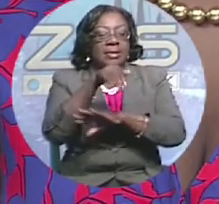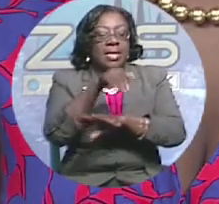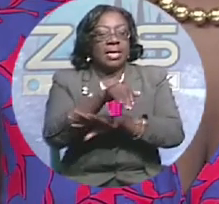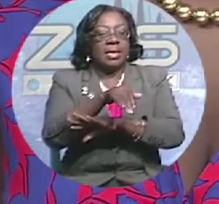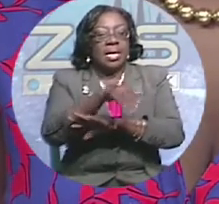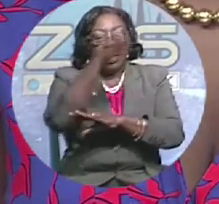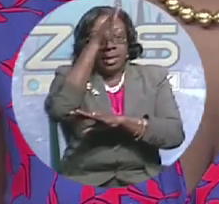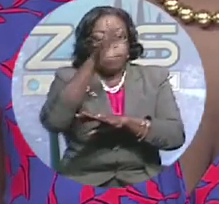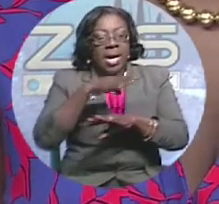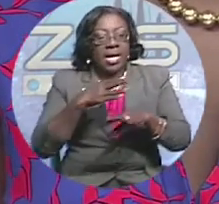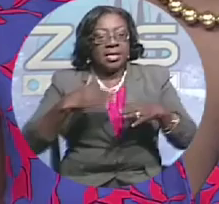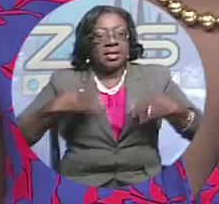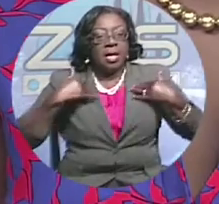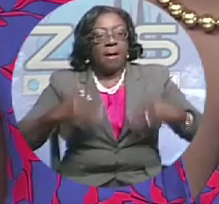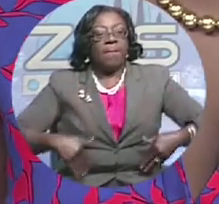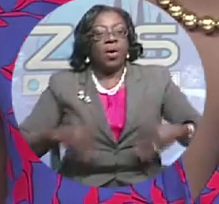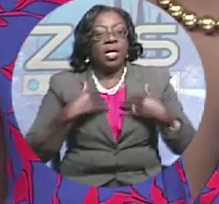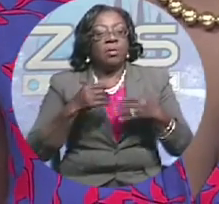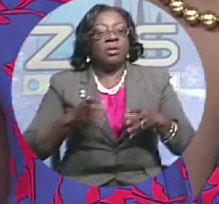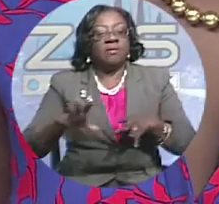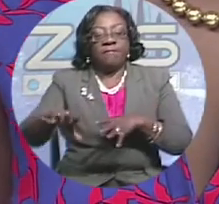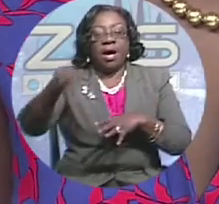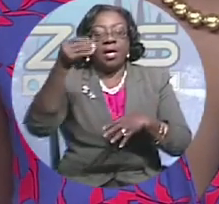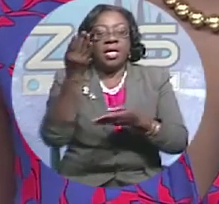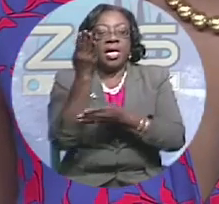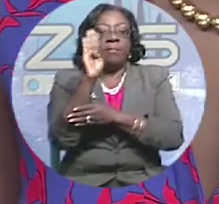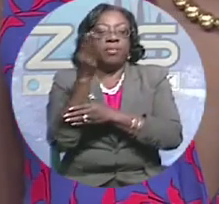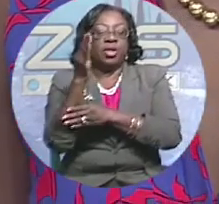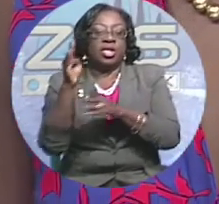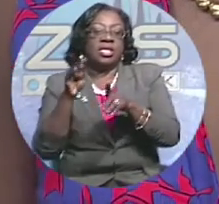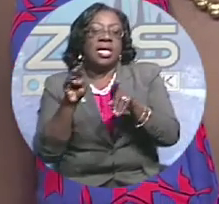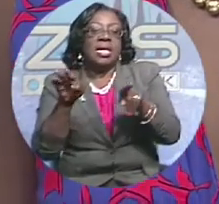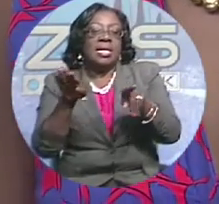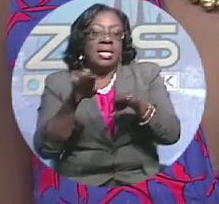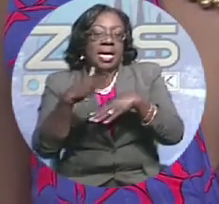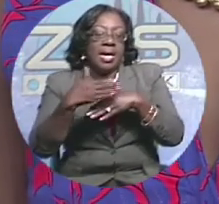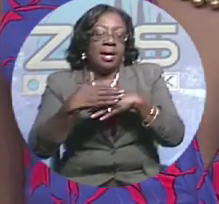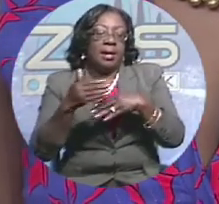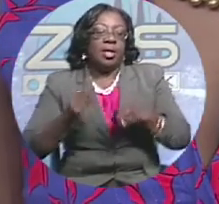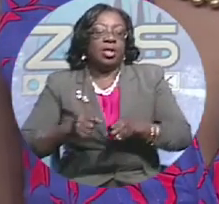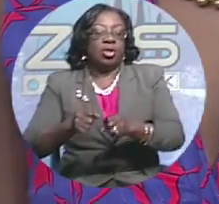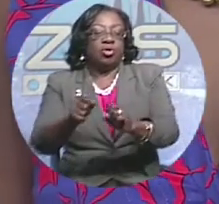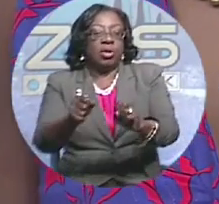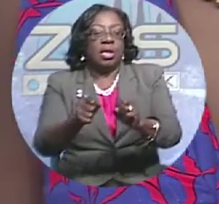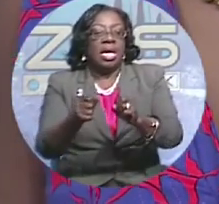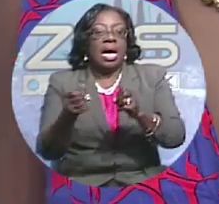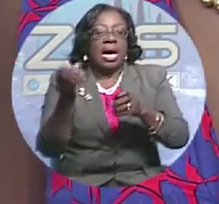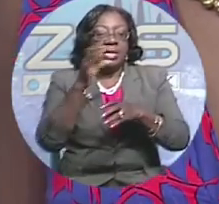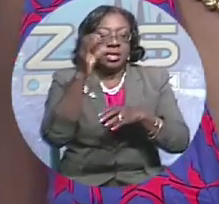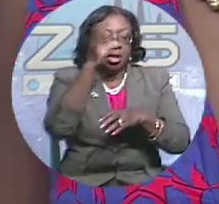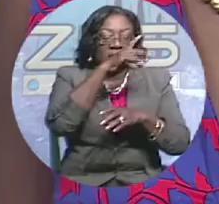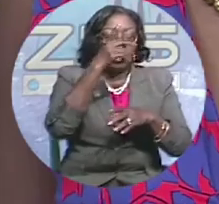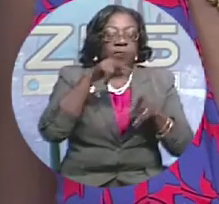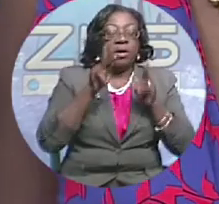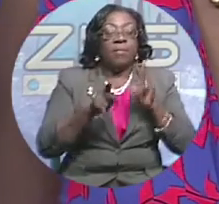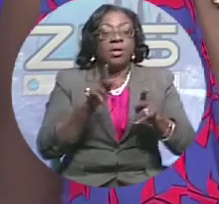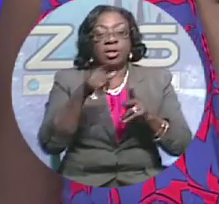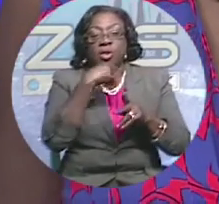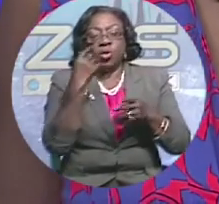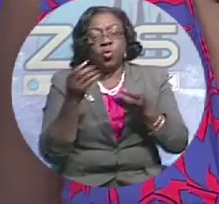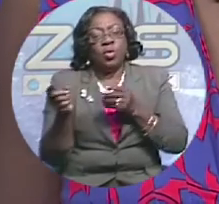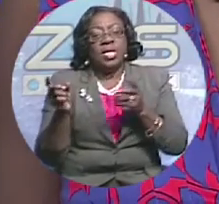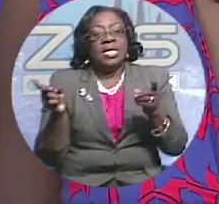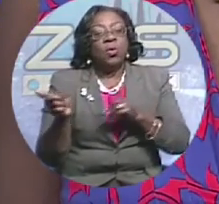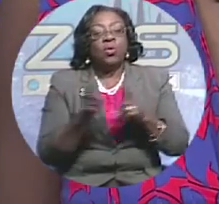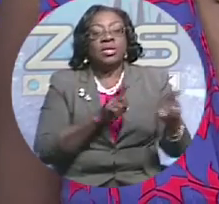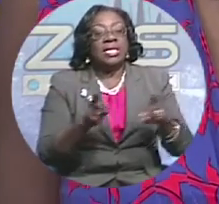found in bushes just off the SC Boodle Highway around 9 o'clock. As they search for the person or persons responsible for this crime,